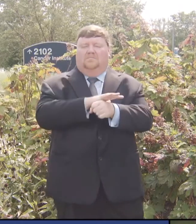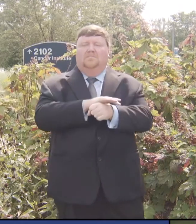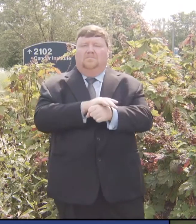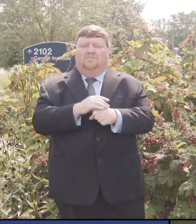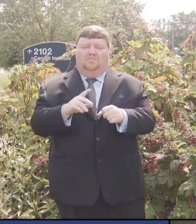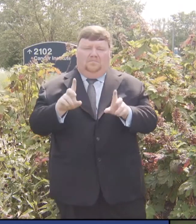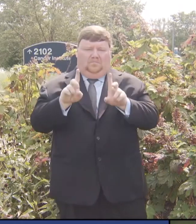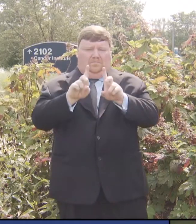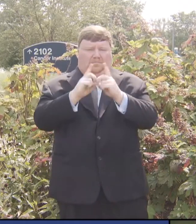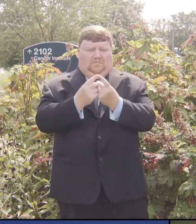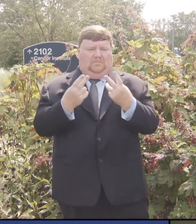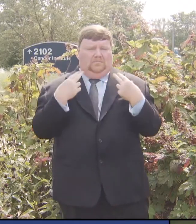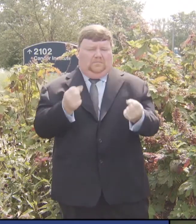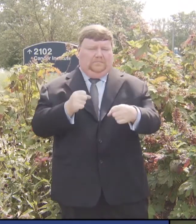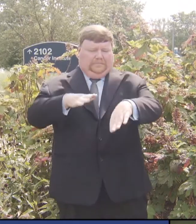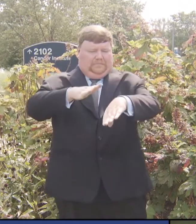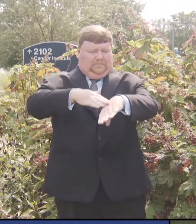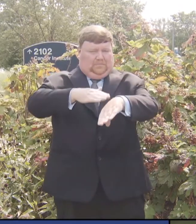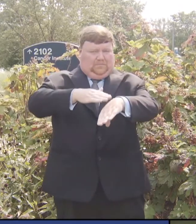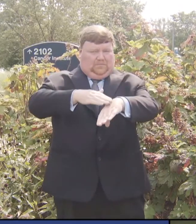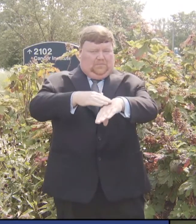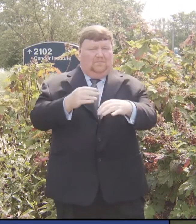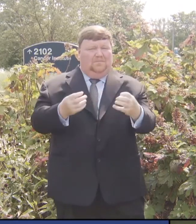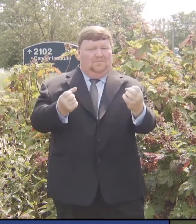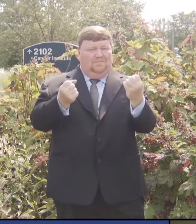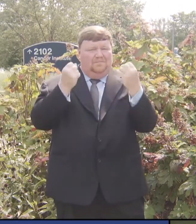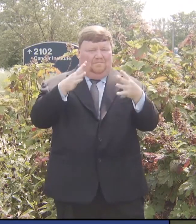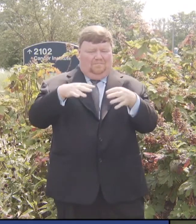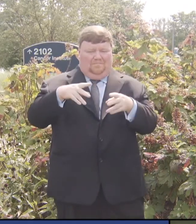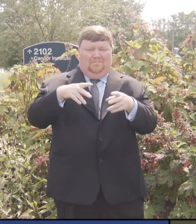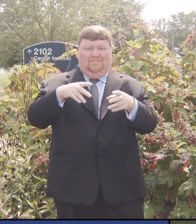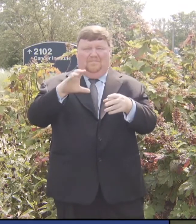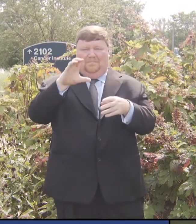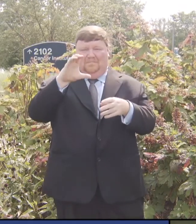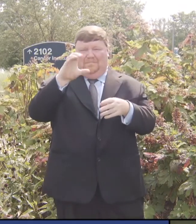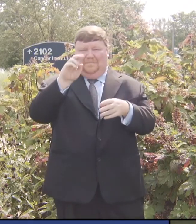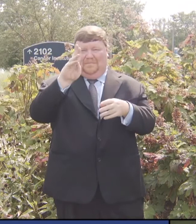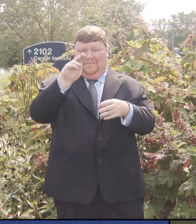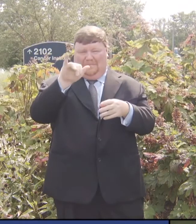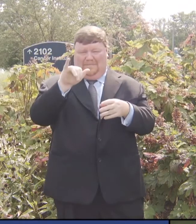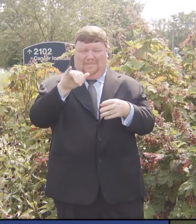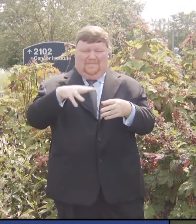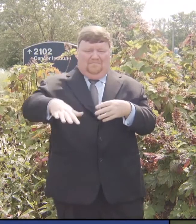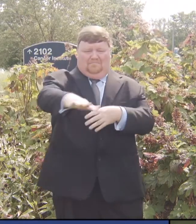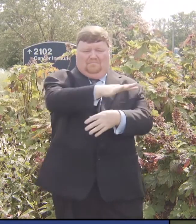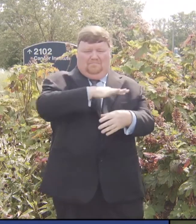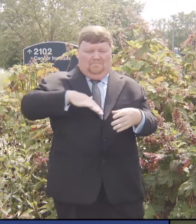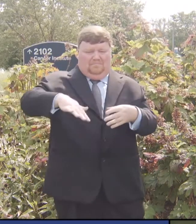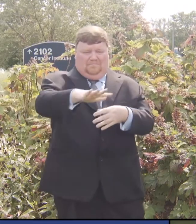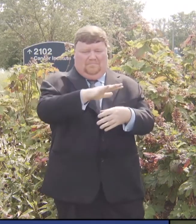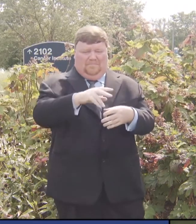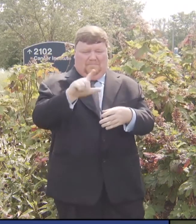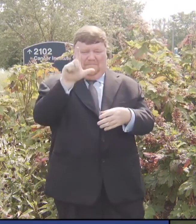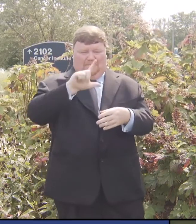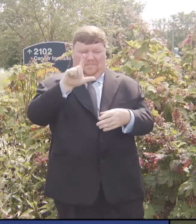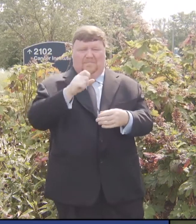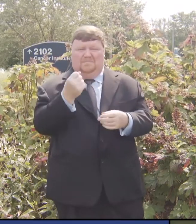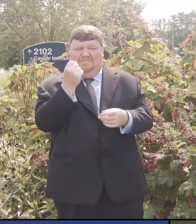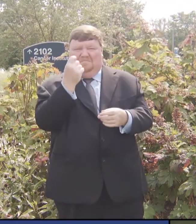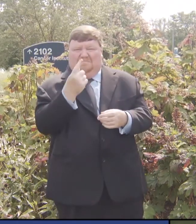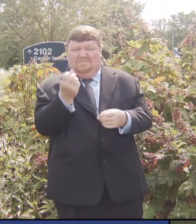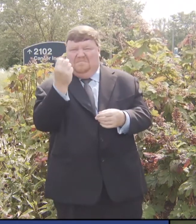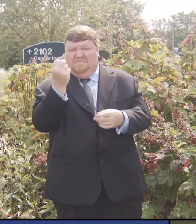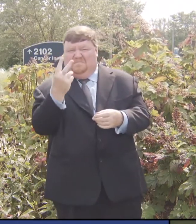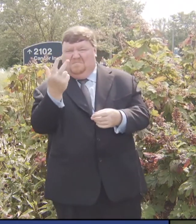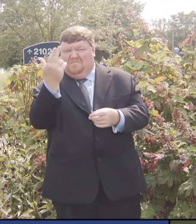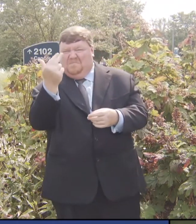Department of Health's early warning dashboard, many of the counties around Lancaster are 11, 12, 13% positivity. If you look at the